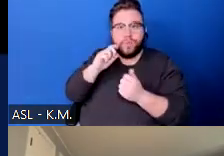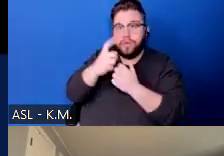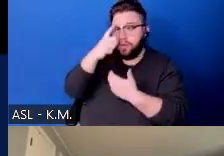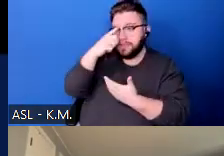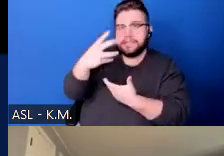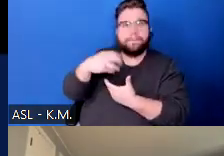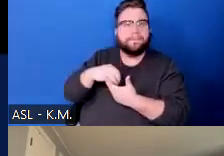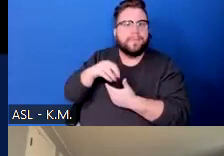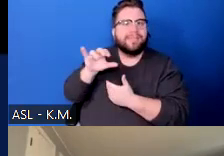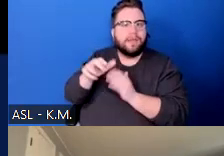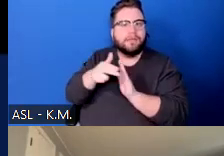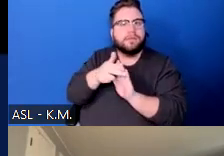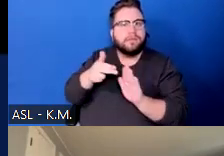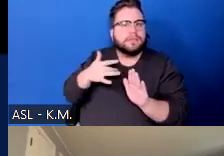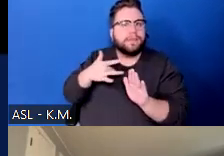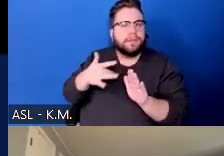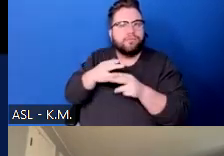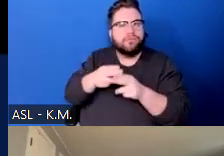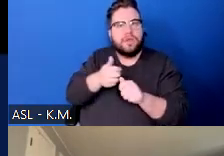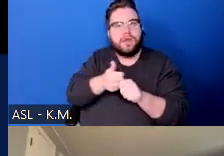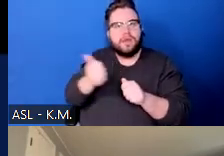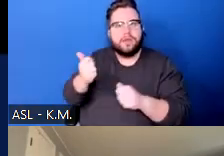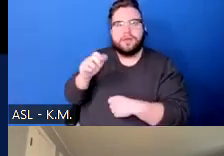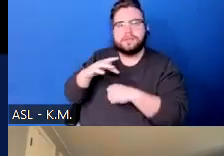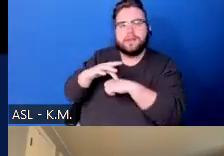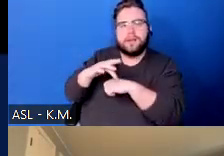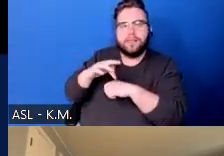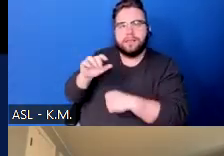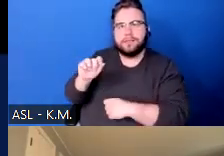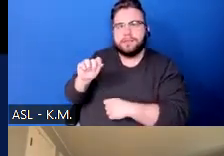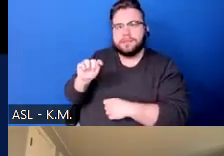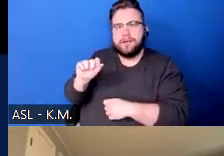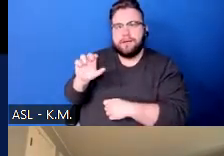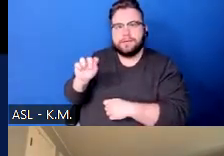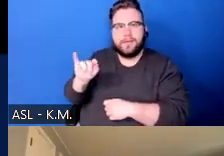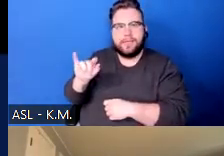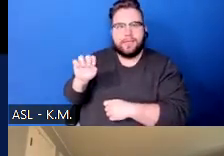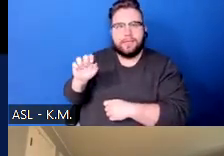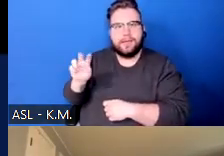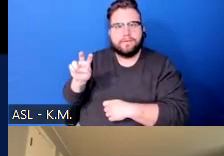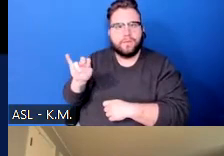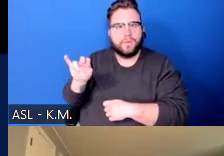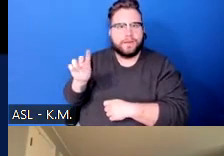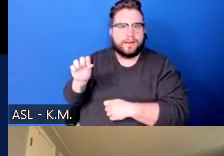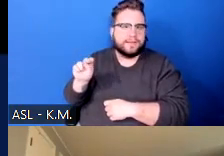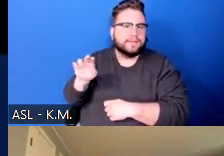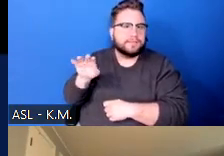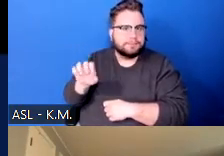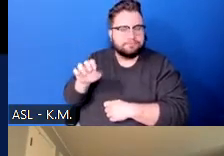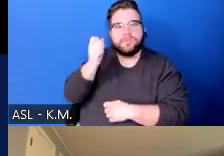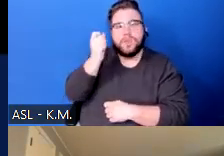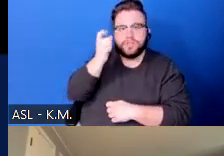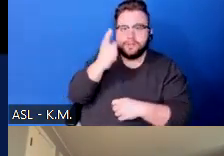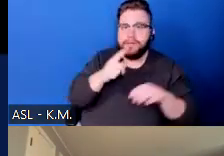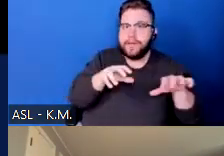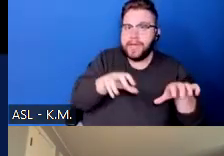avoidance. And it's been shown that these two types, active and passive touch, activate different areas of the brain.